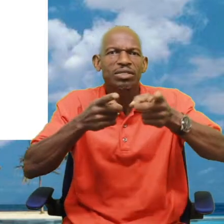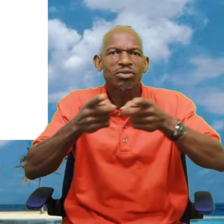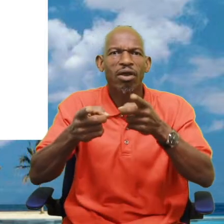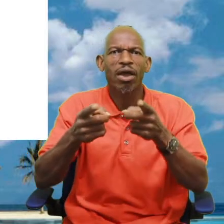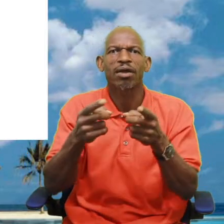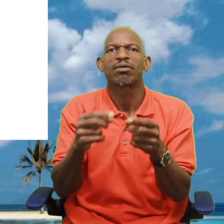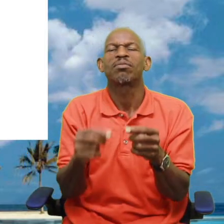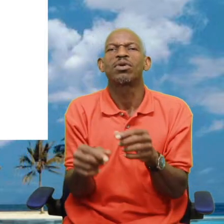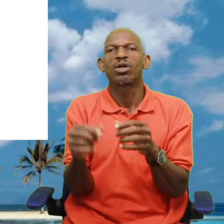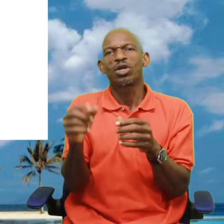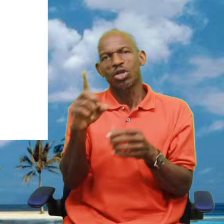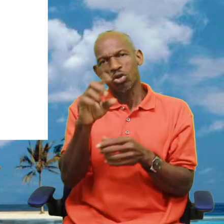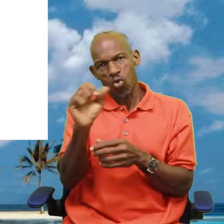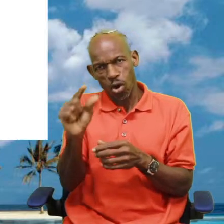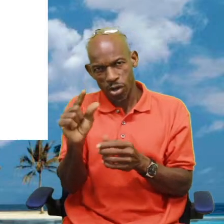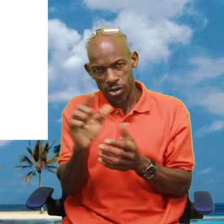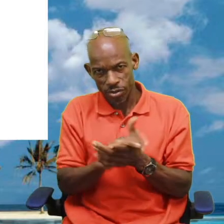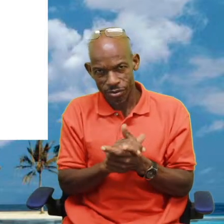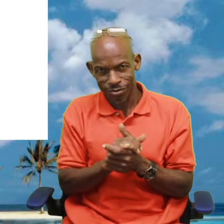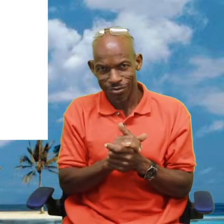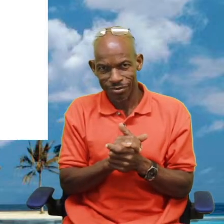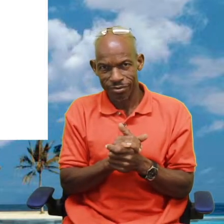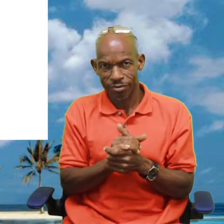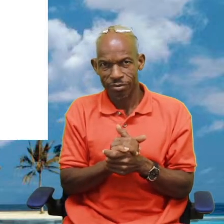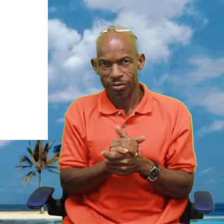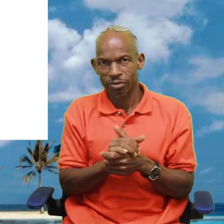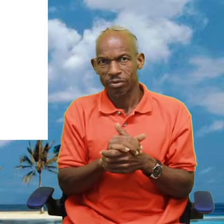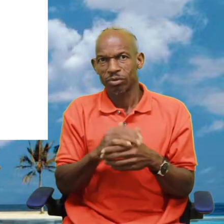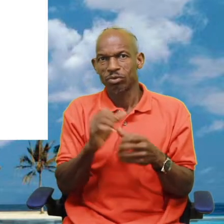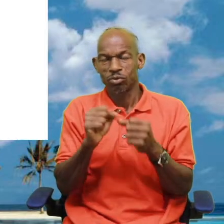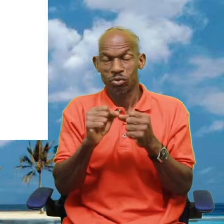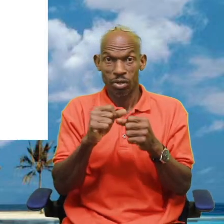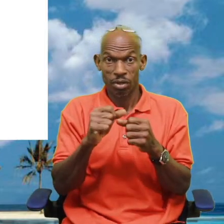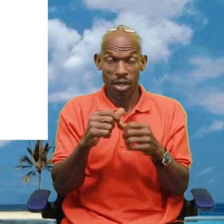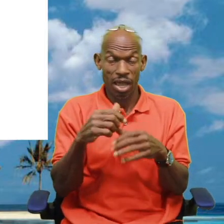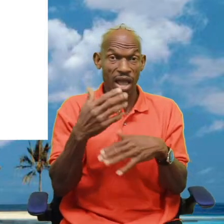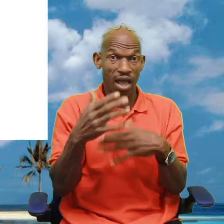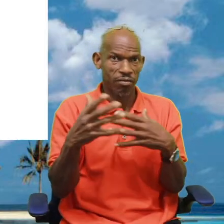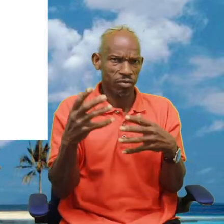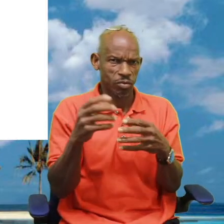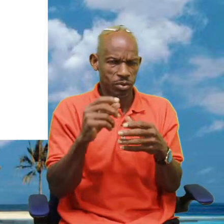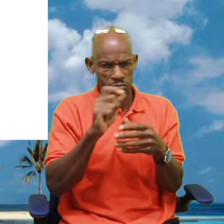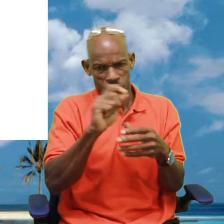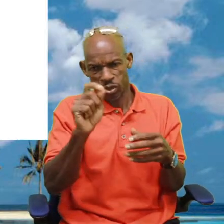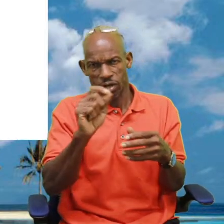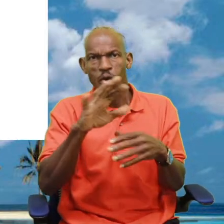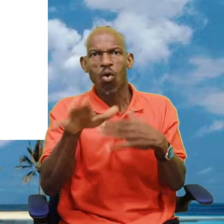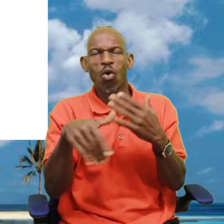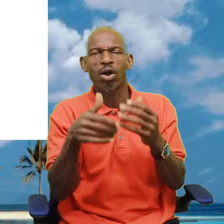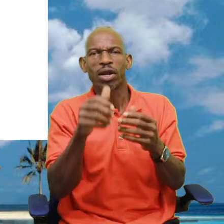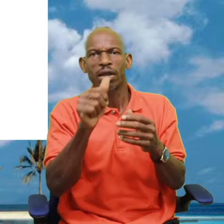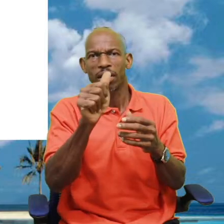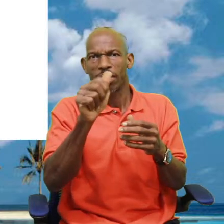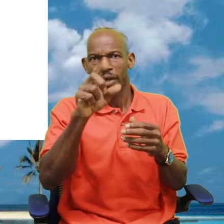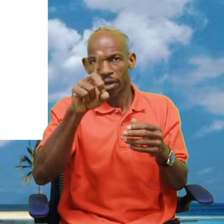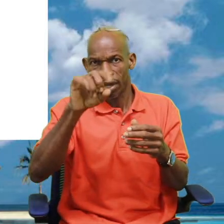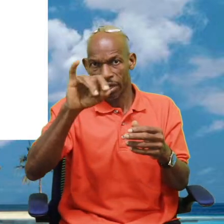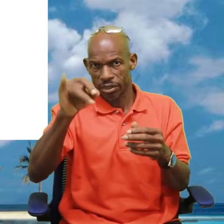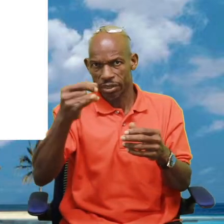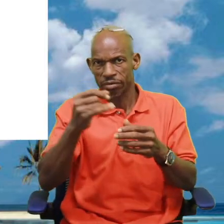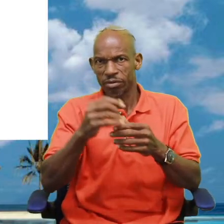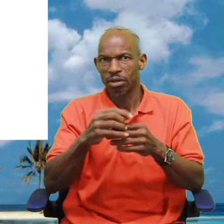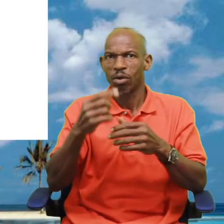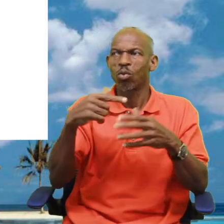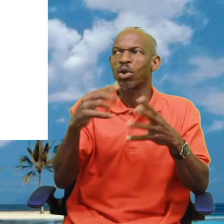dog. So after we get all these adjectives now to describe this dog, we want